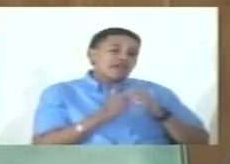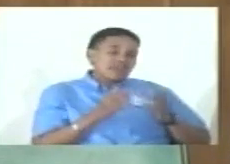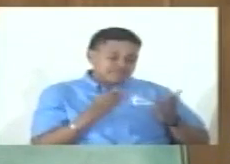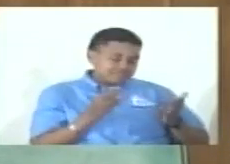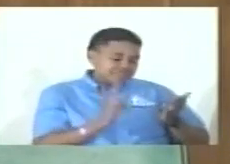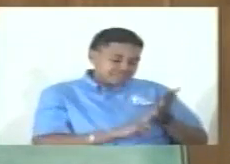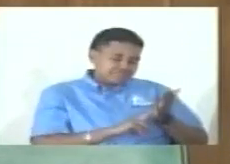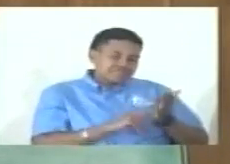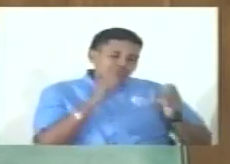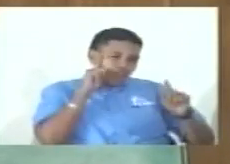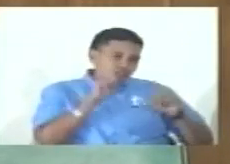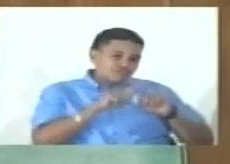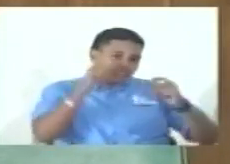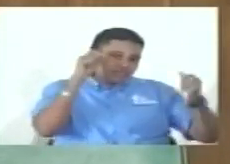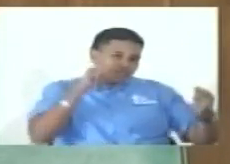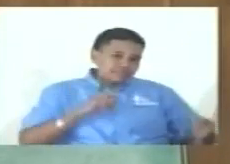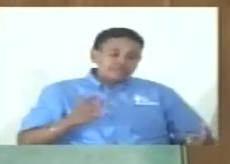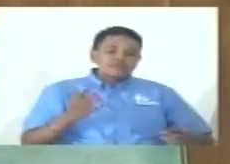assenting.